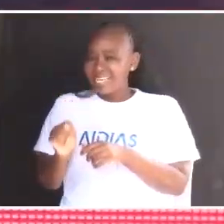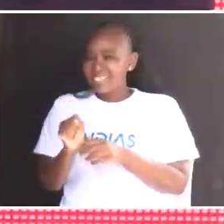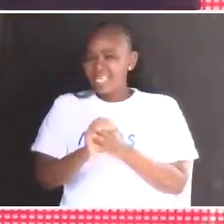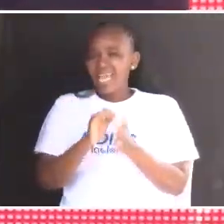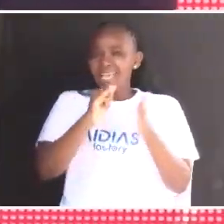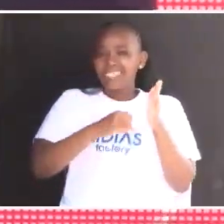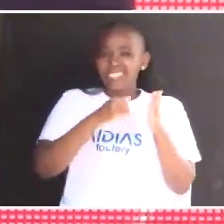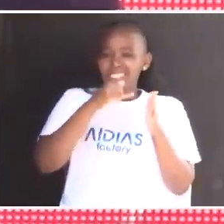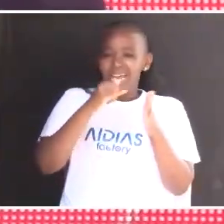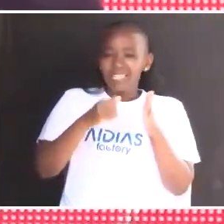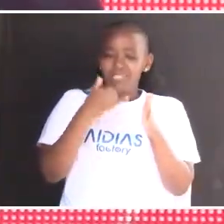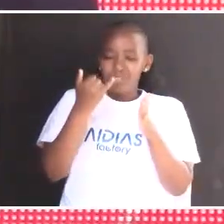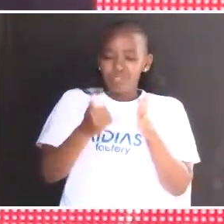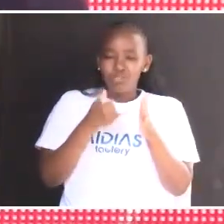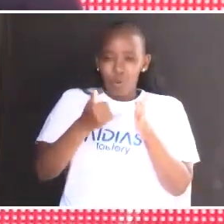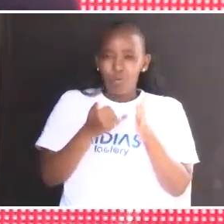industrial